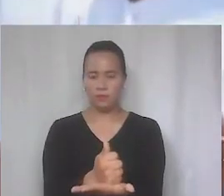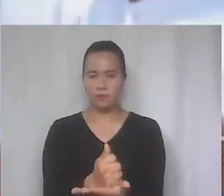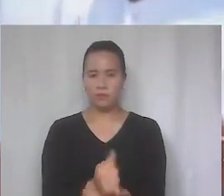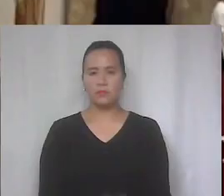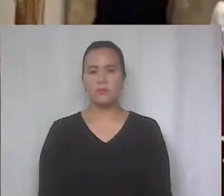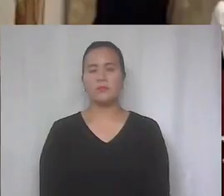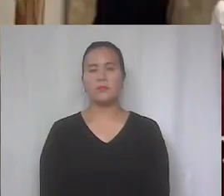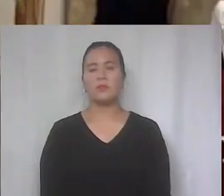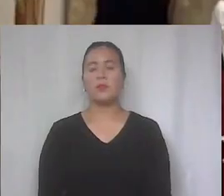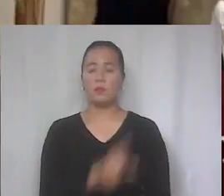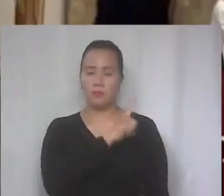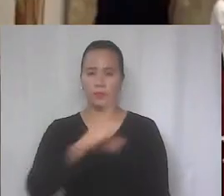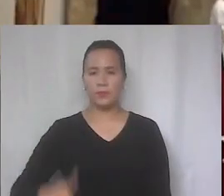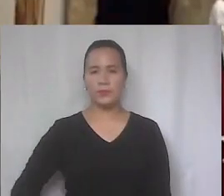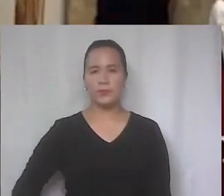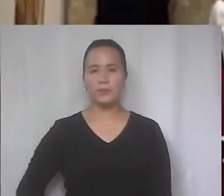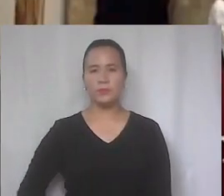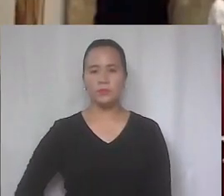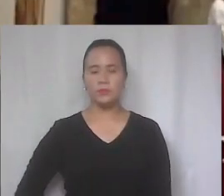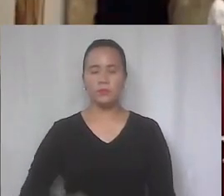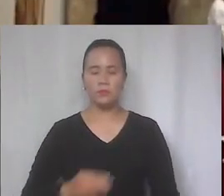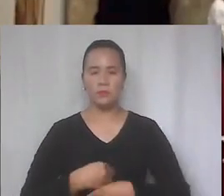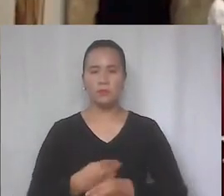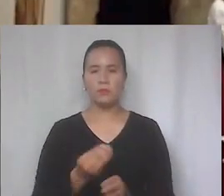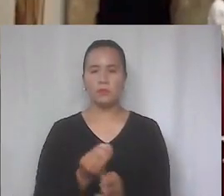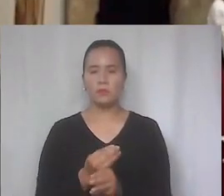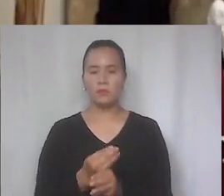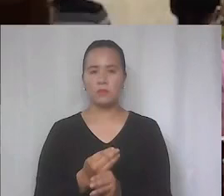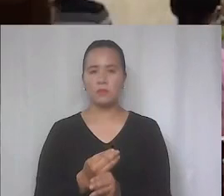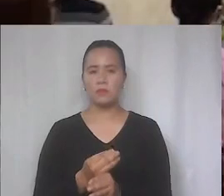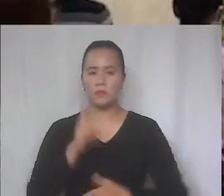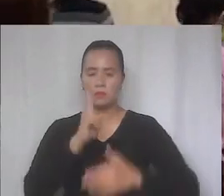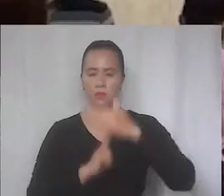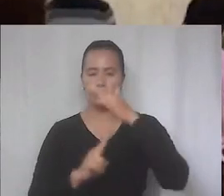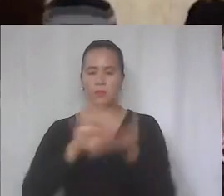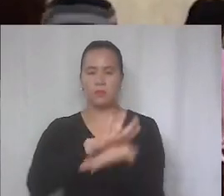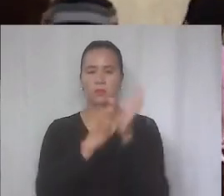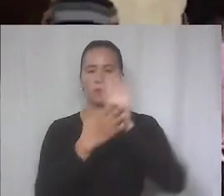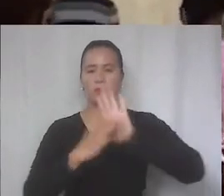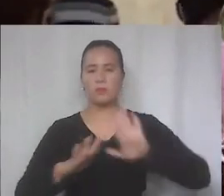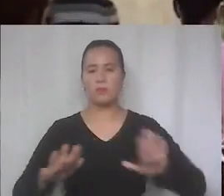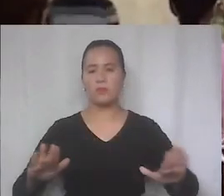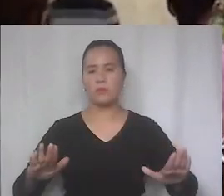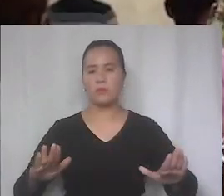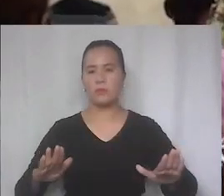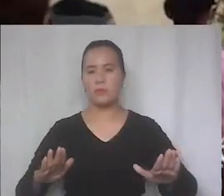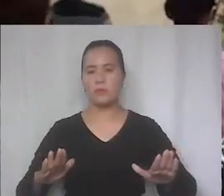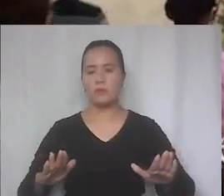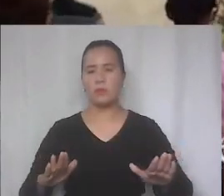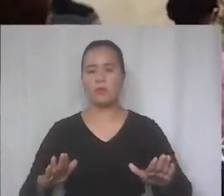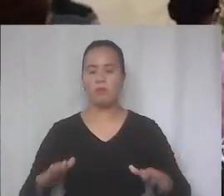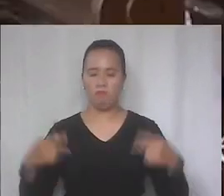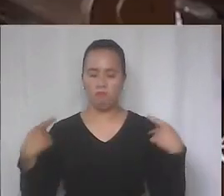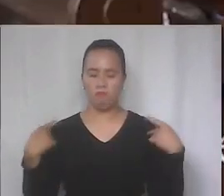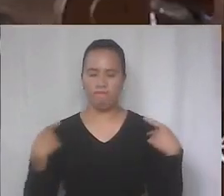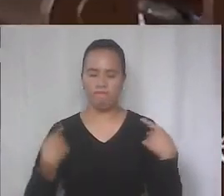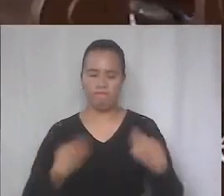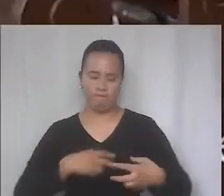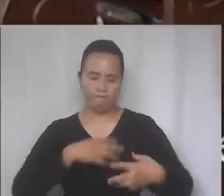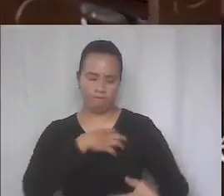Lord, make me an instrument of thy peace. Where there is hatred, let me sow